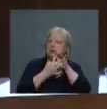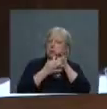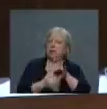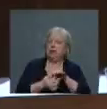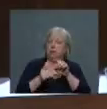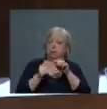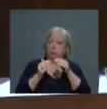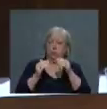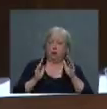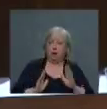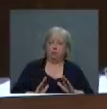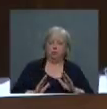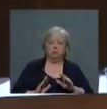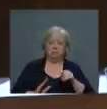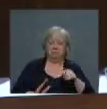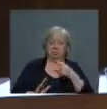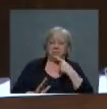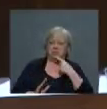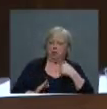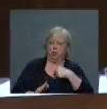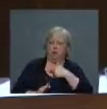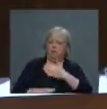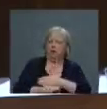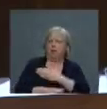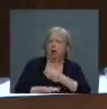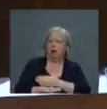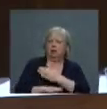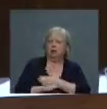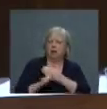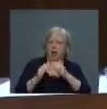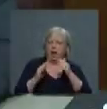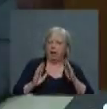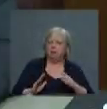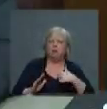have remodeled houses. I want all that information.